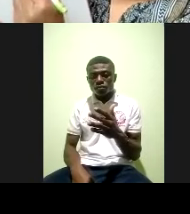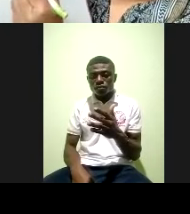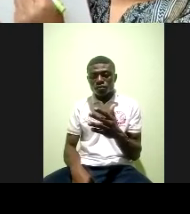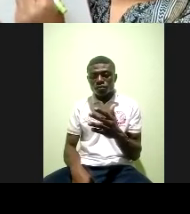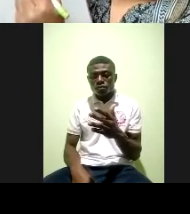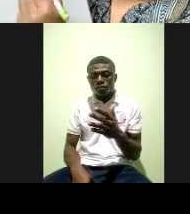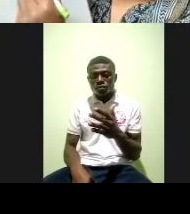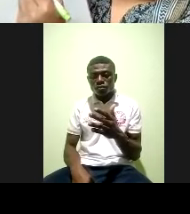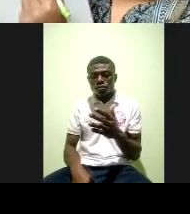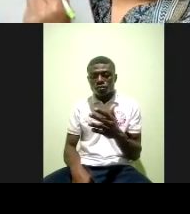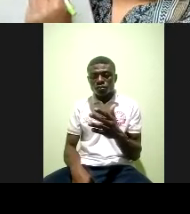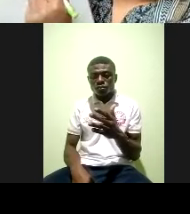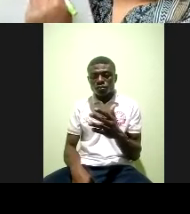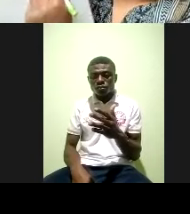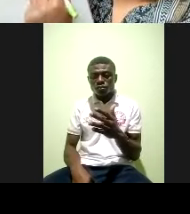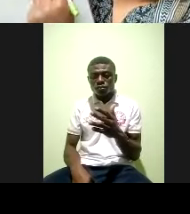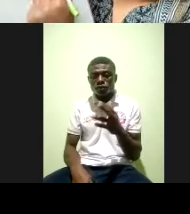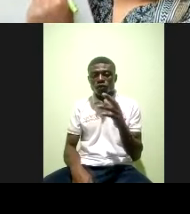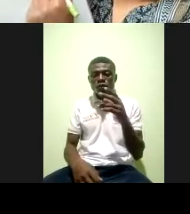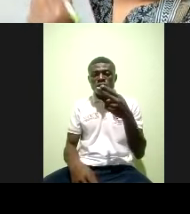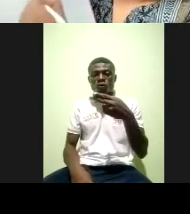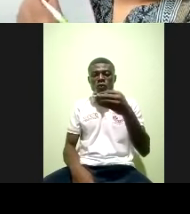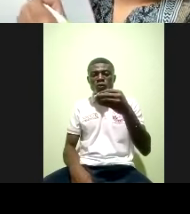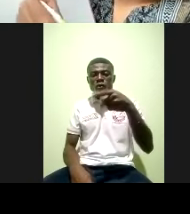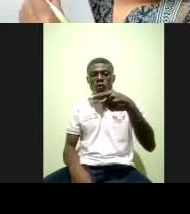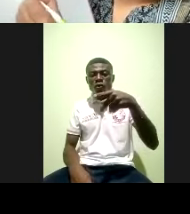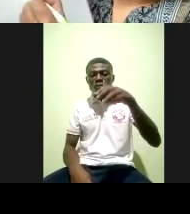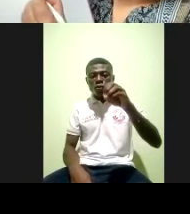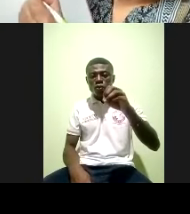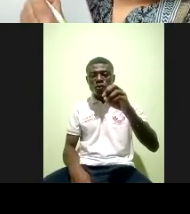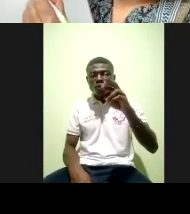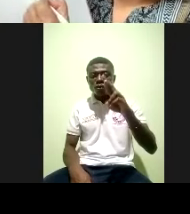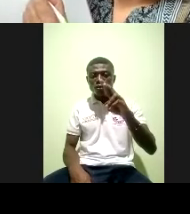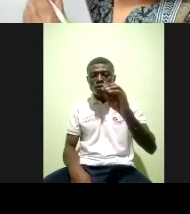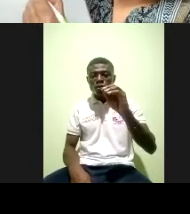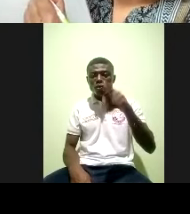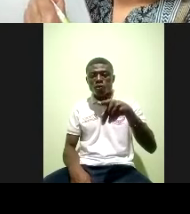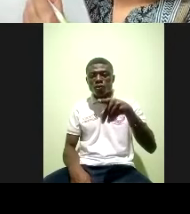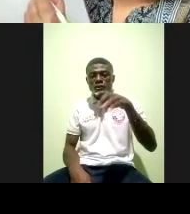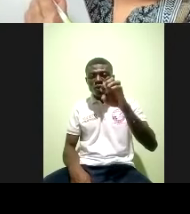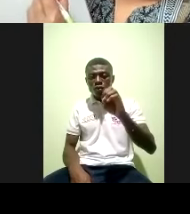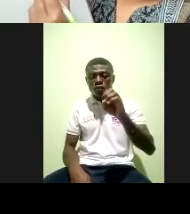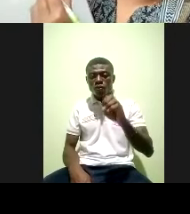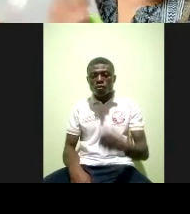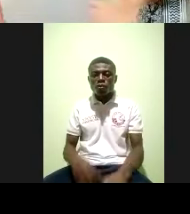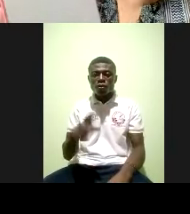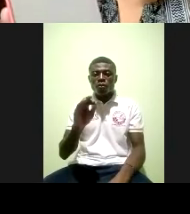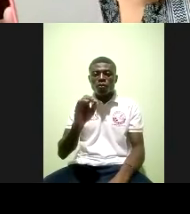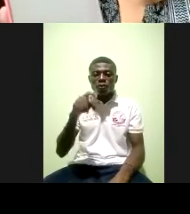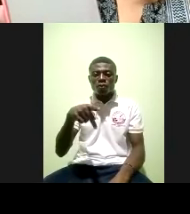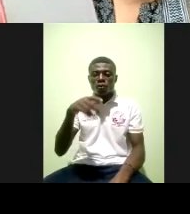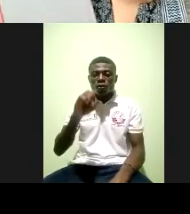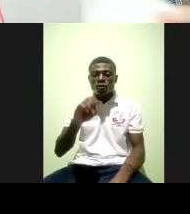roam, rope. So the knowledge of the phonetic